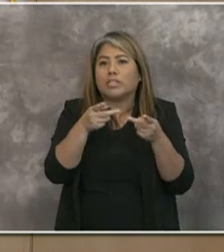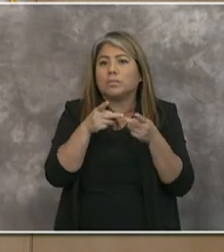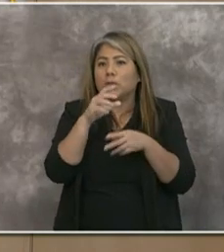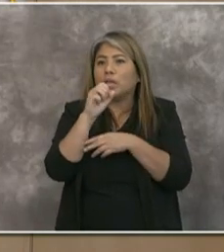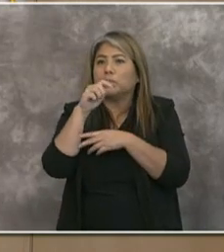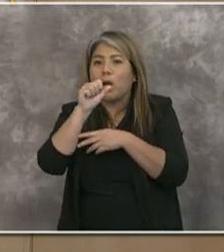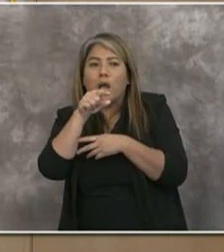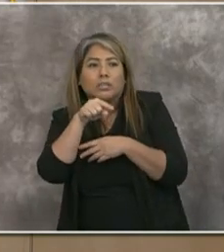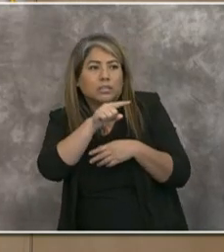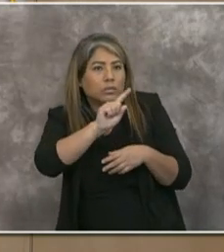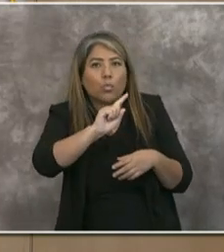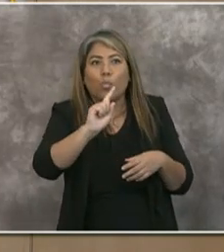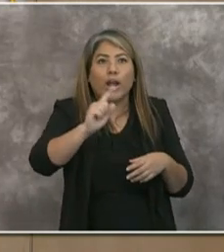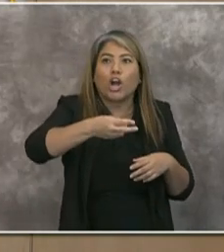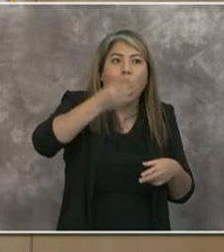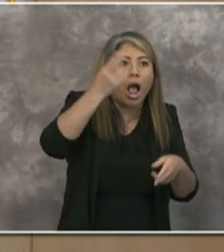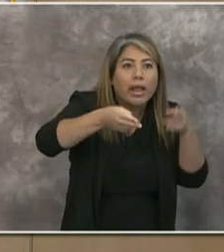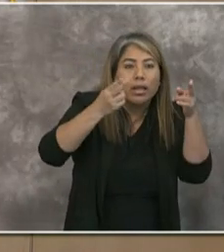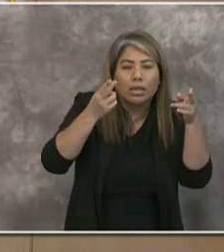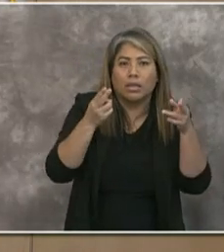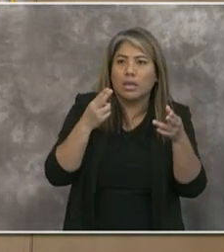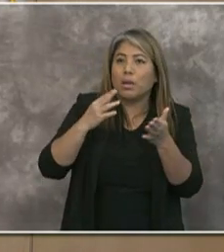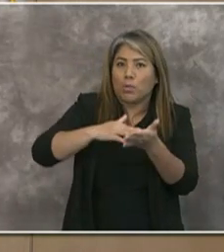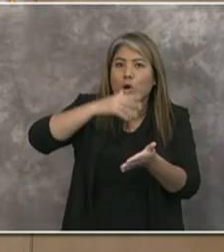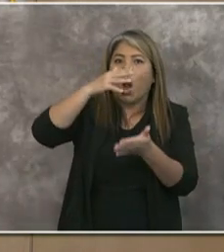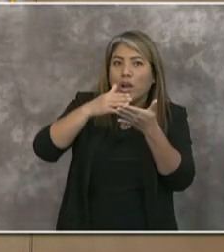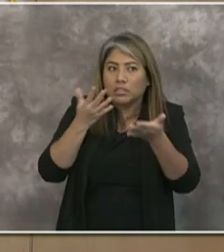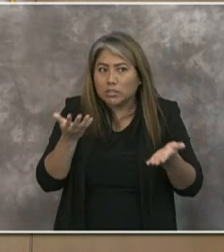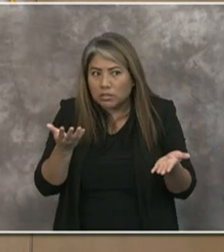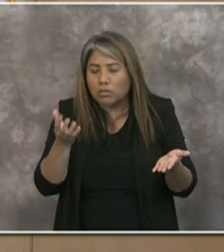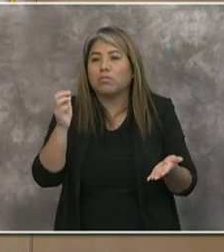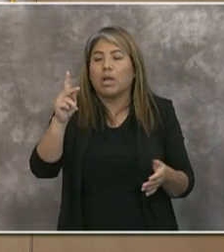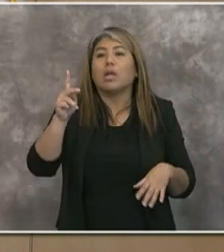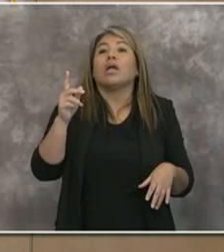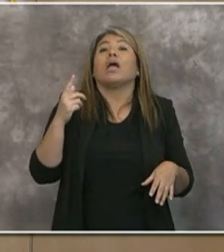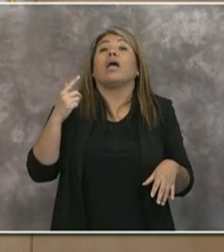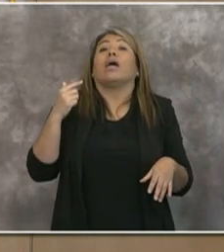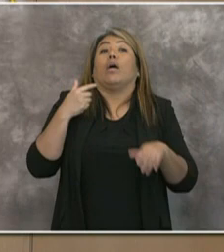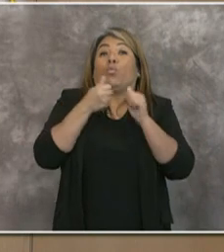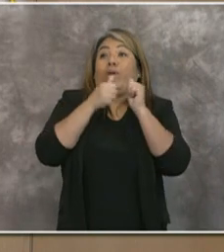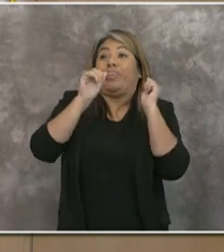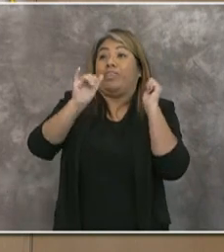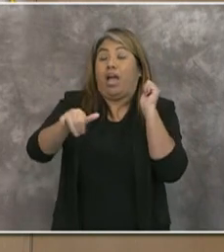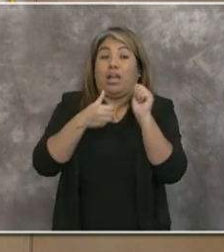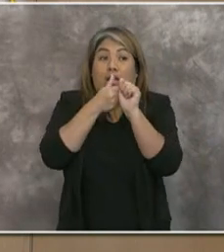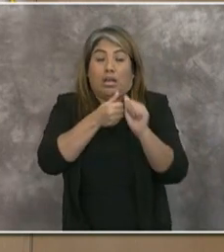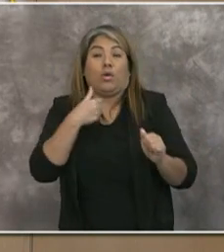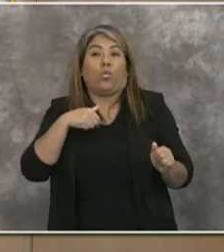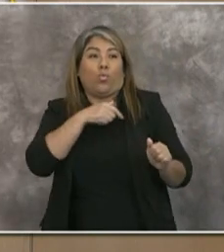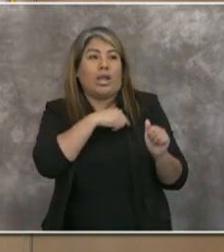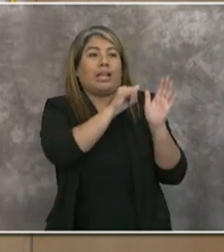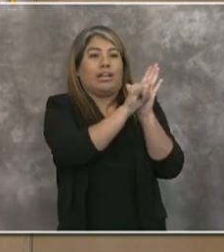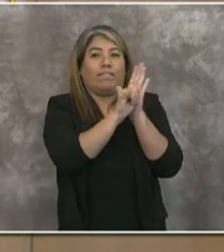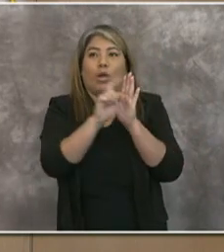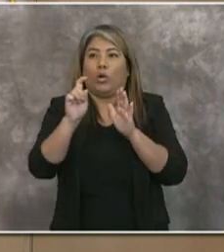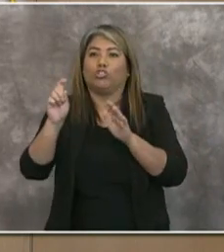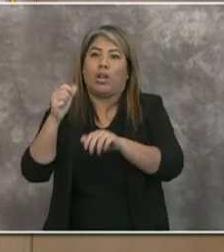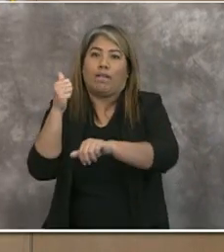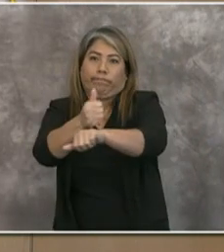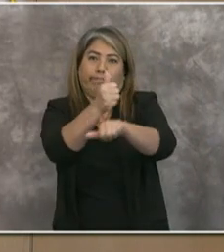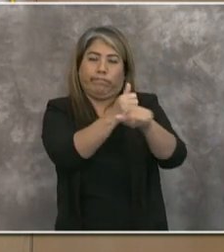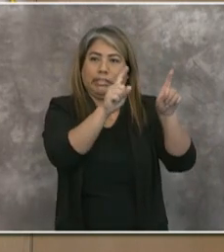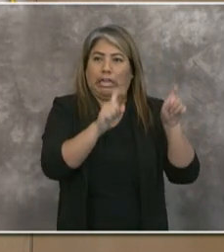basis. We utilize that to identify where we should place testing sites. But